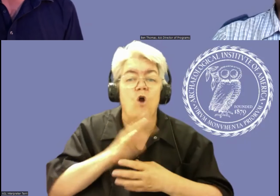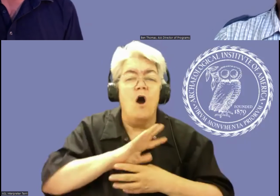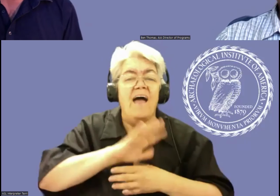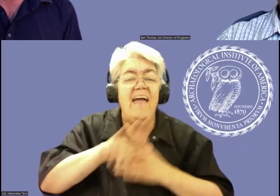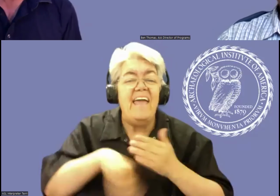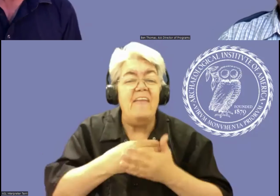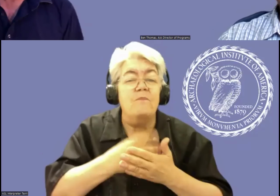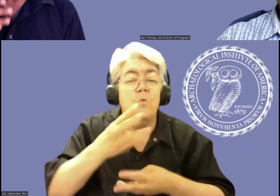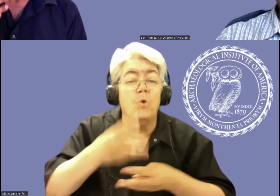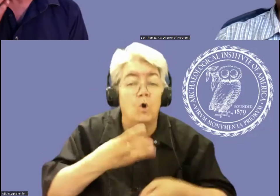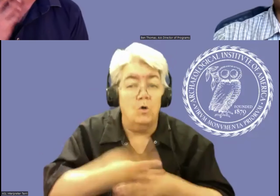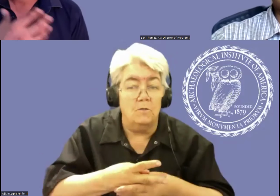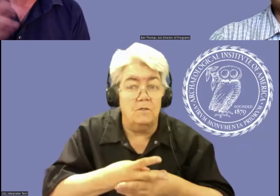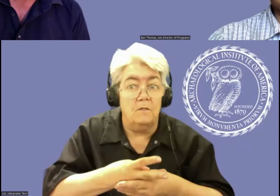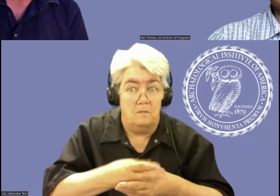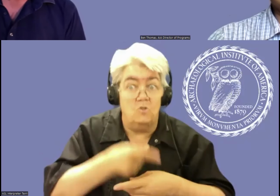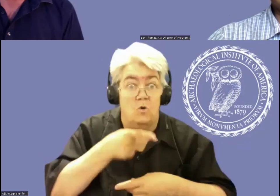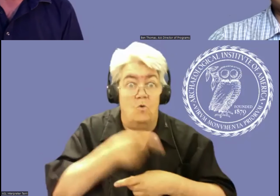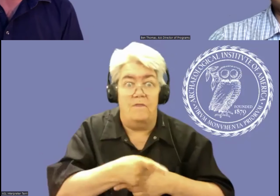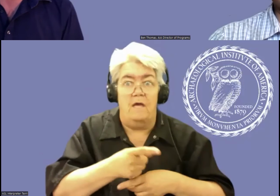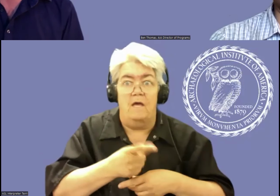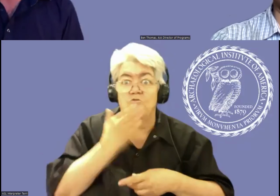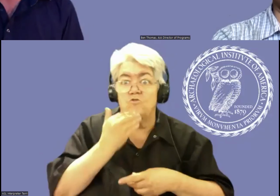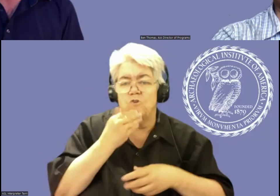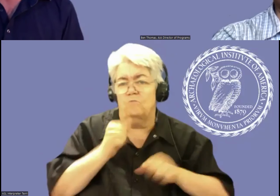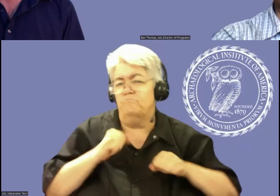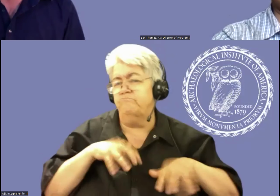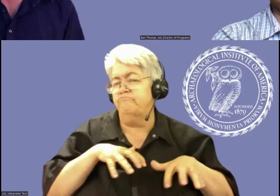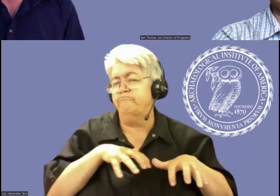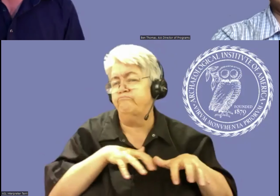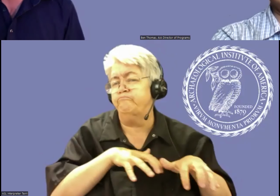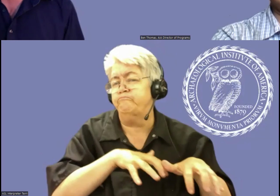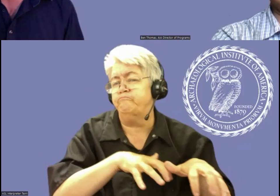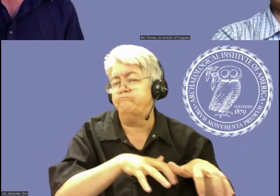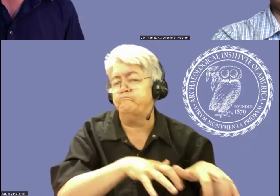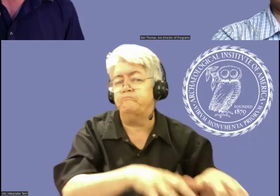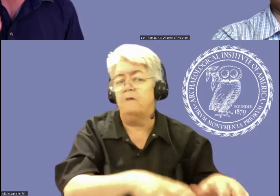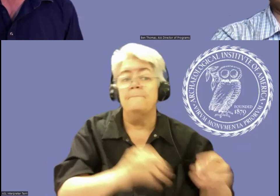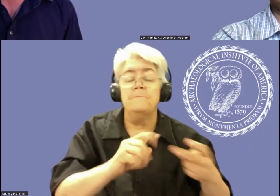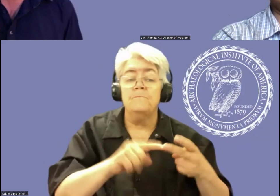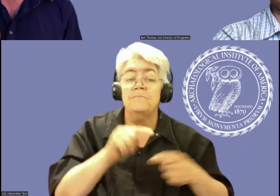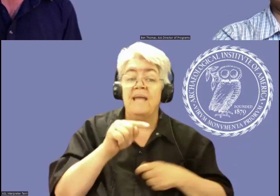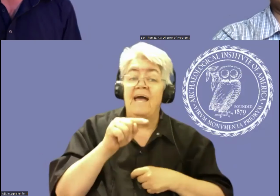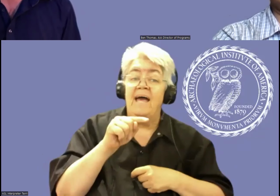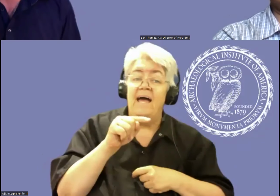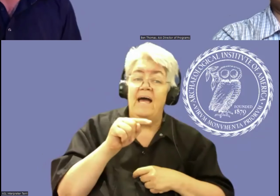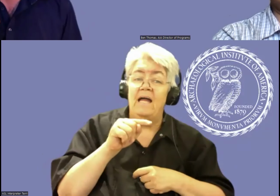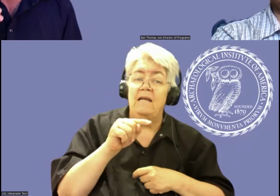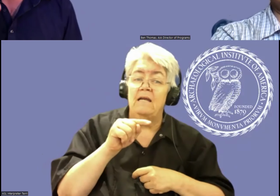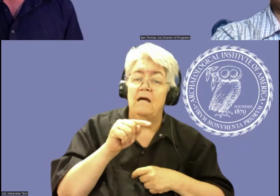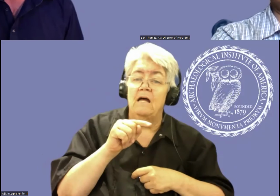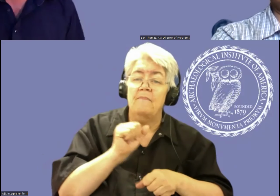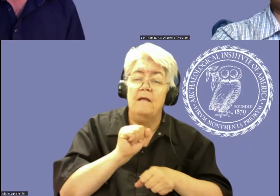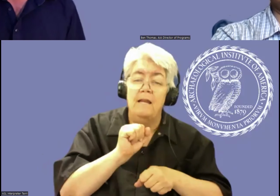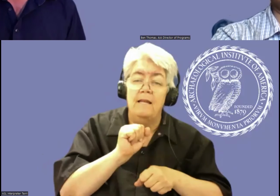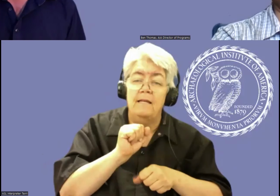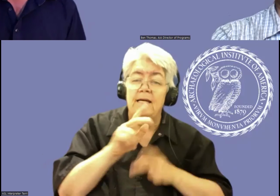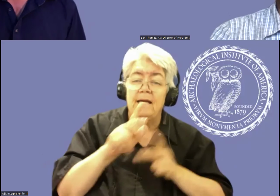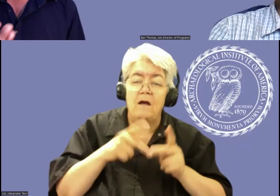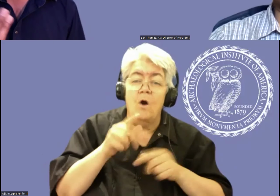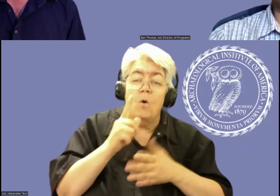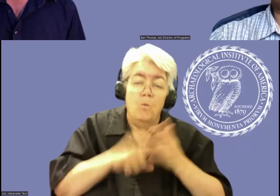you can see the impetus. So of course, sugar became king. Um, and that the type of labor, I haven't been